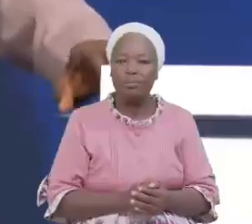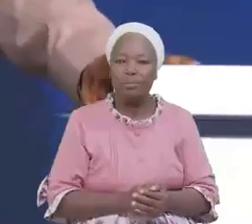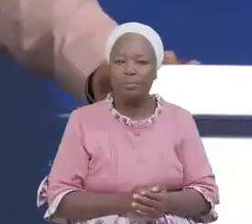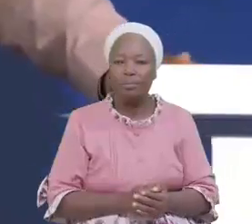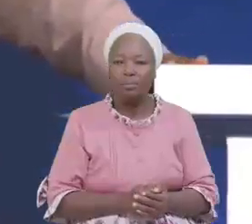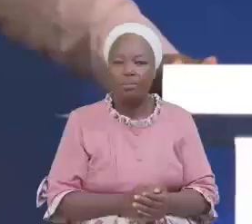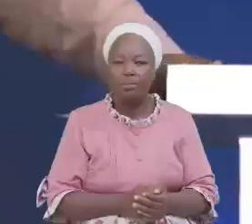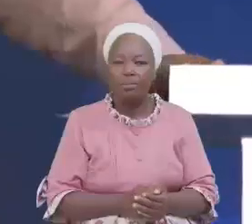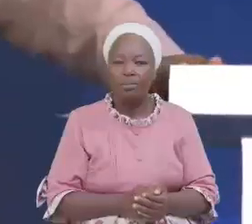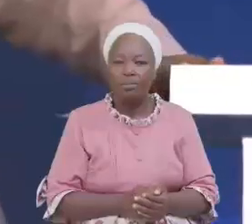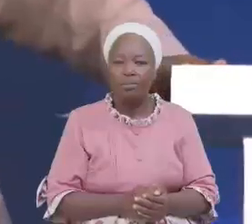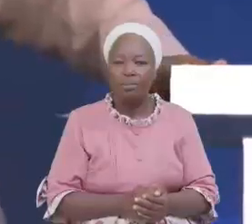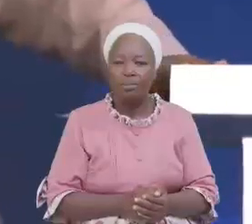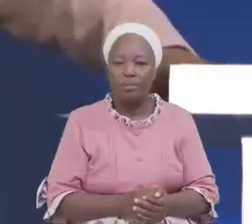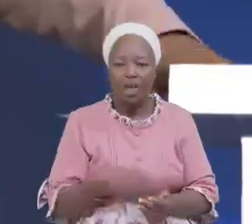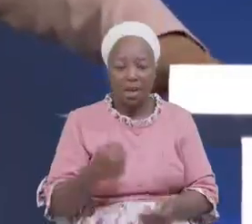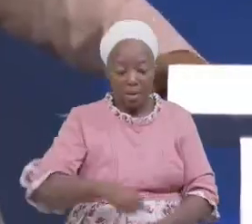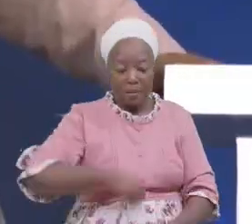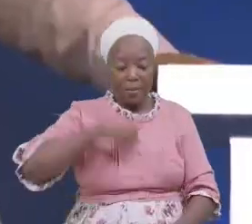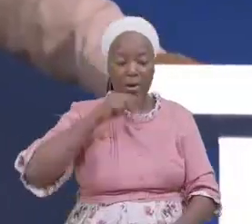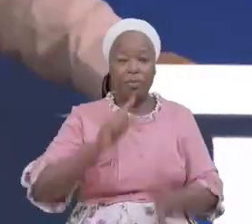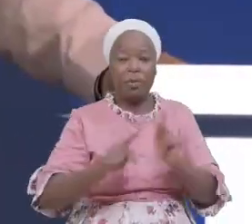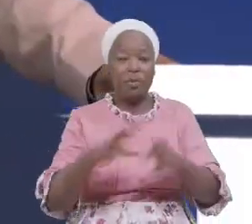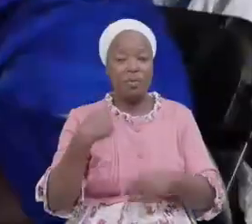The proud people will say,